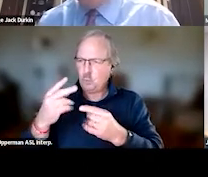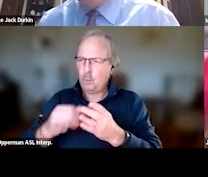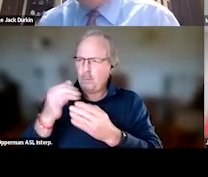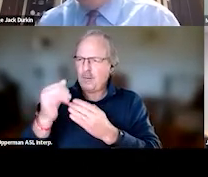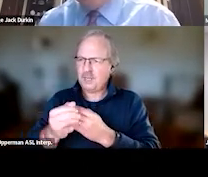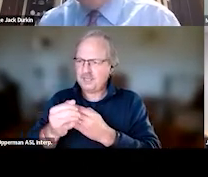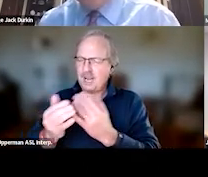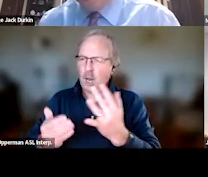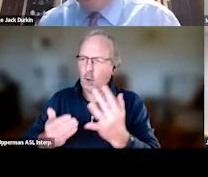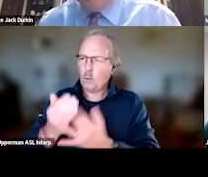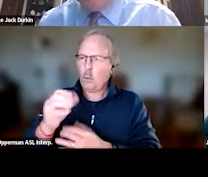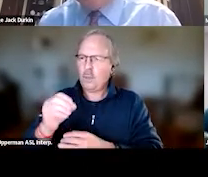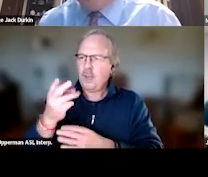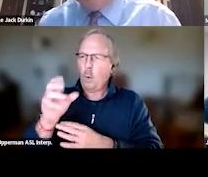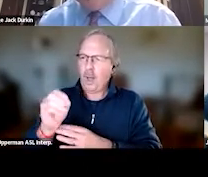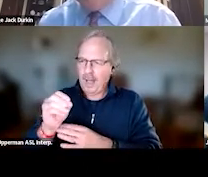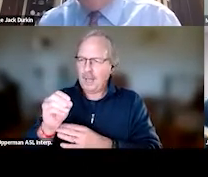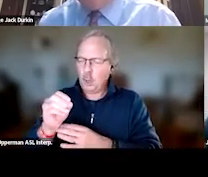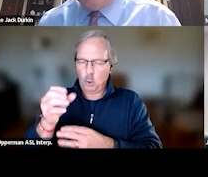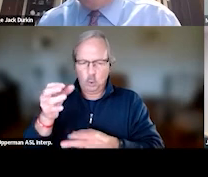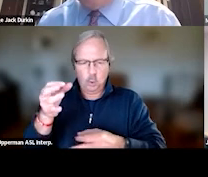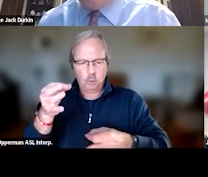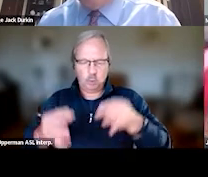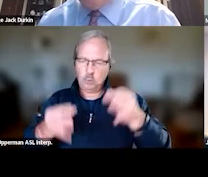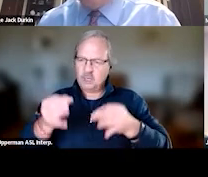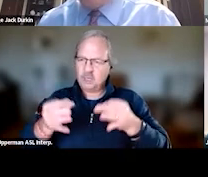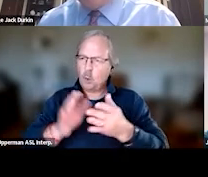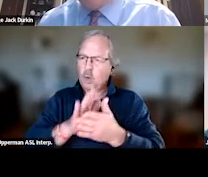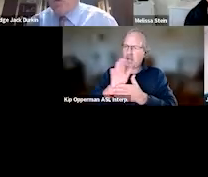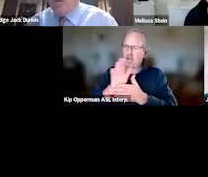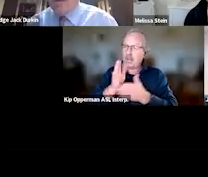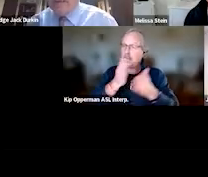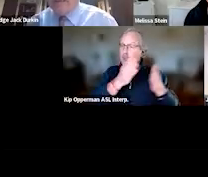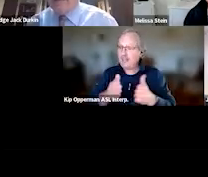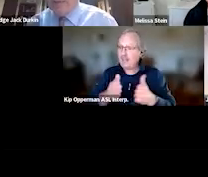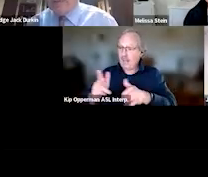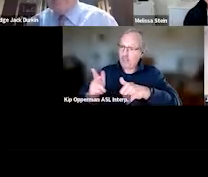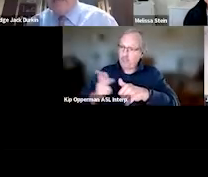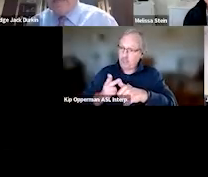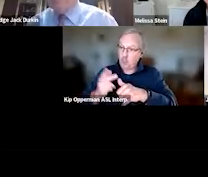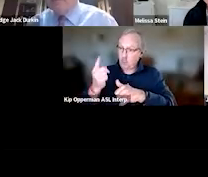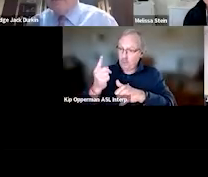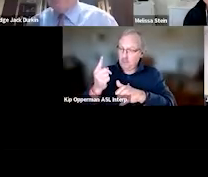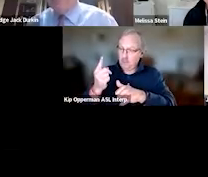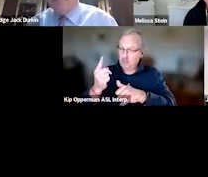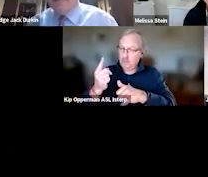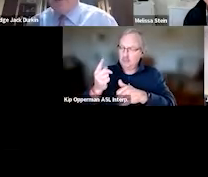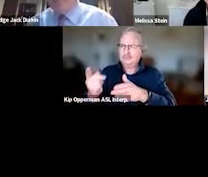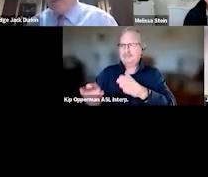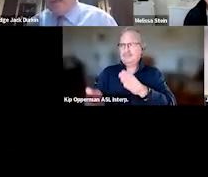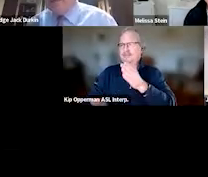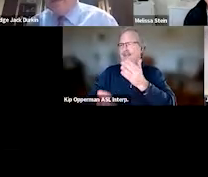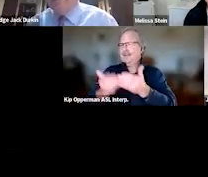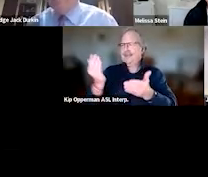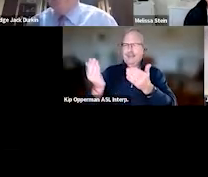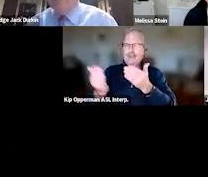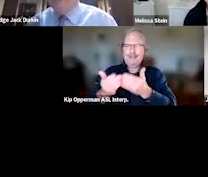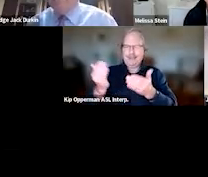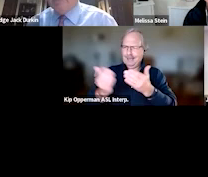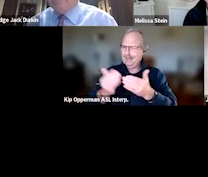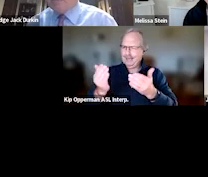Ohio Judicial College. And as I indicated, are planning a third. So it is easily